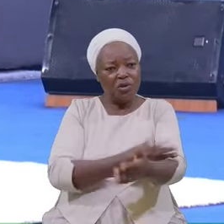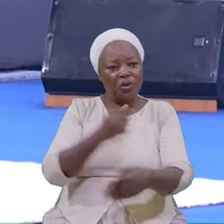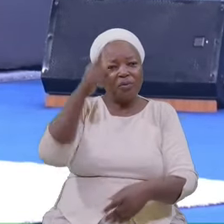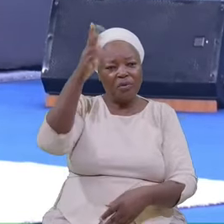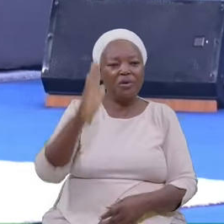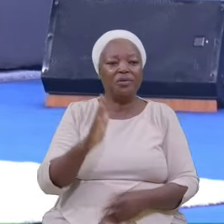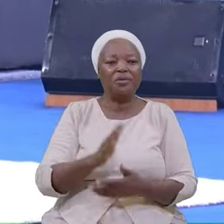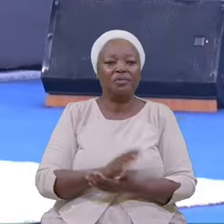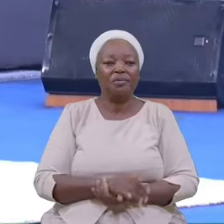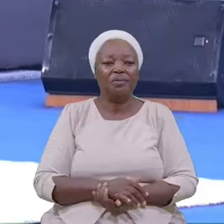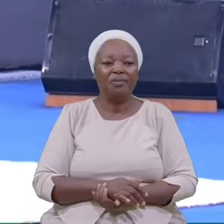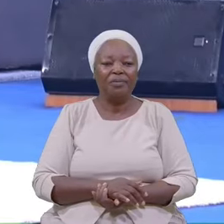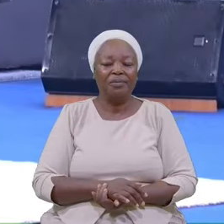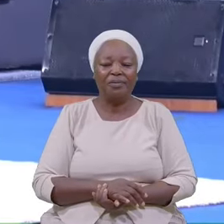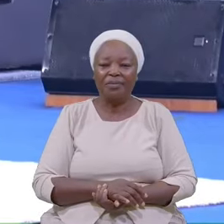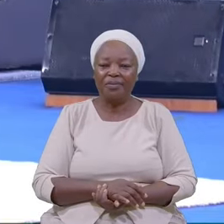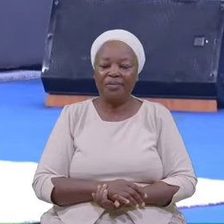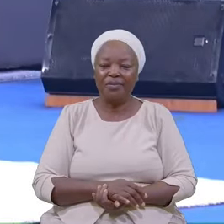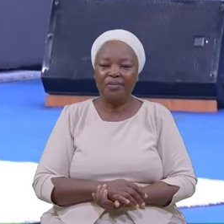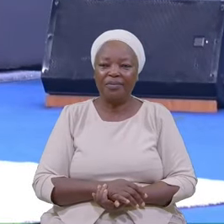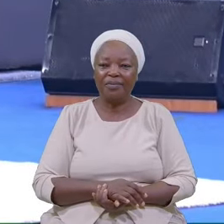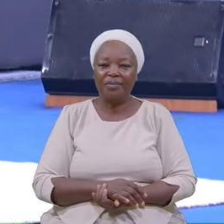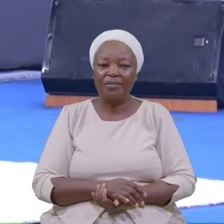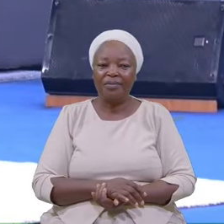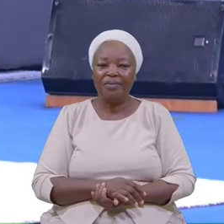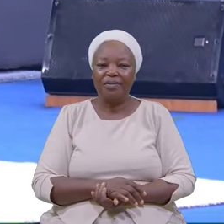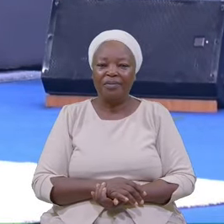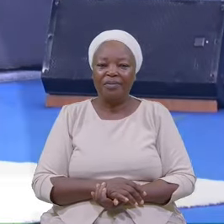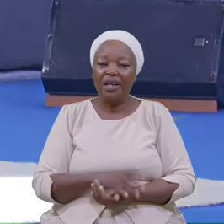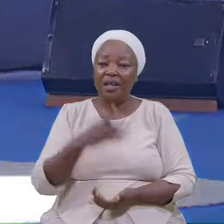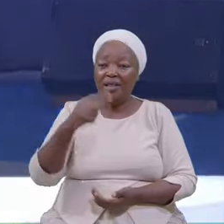Si je vis maintenant dans la chair, je vis dans la foi.